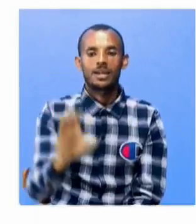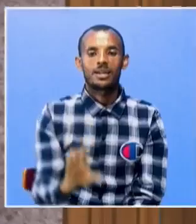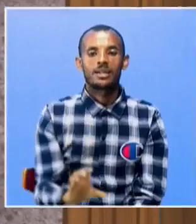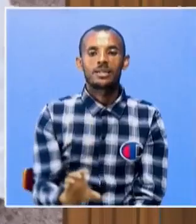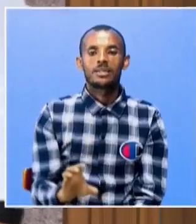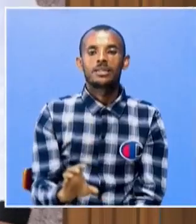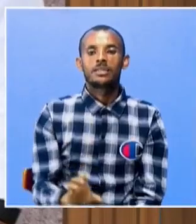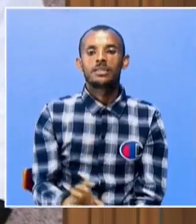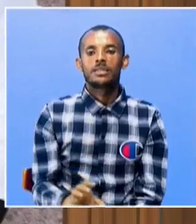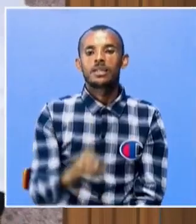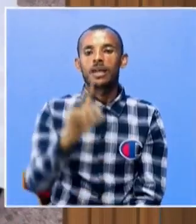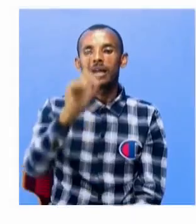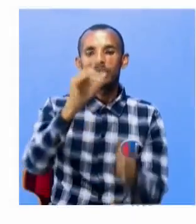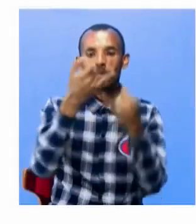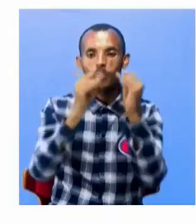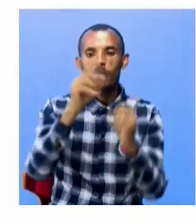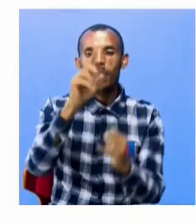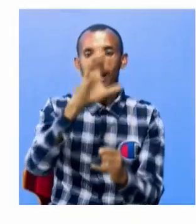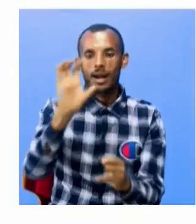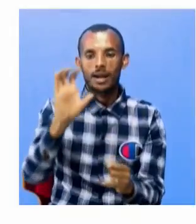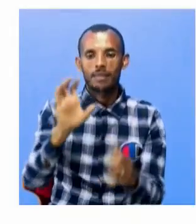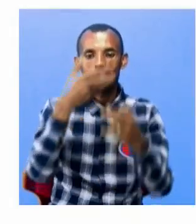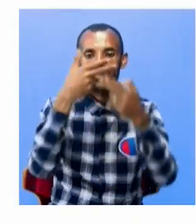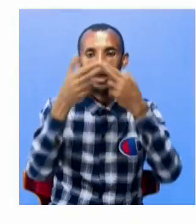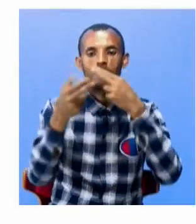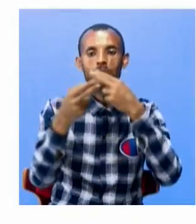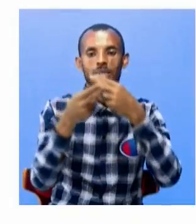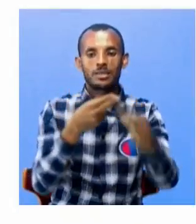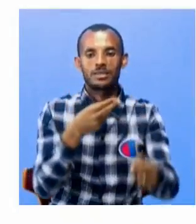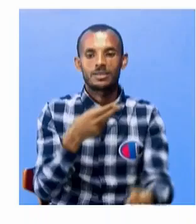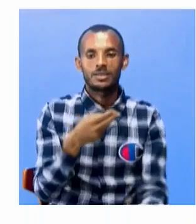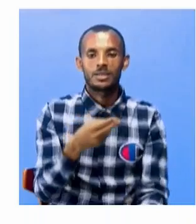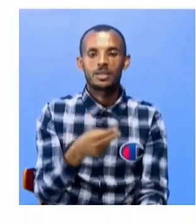this, x over 100 times